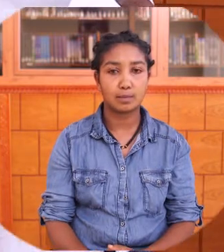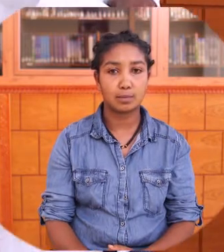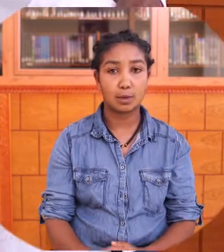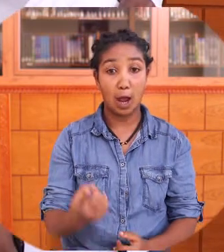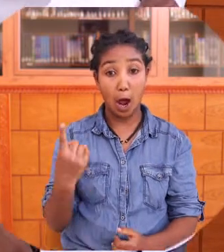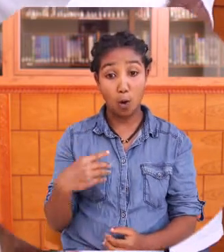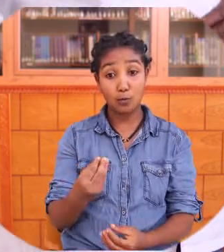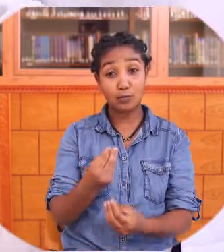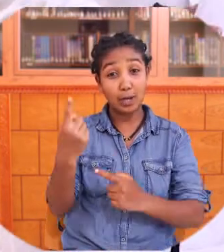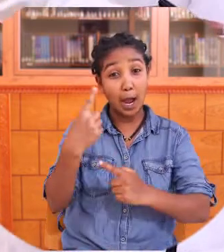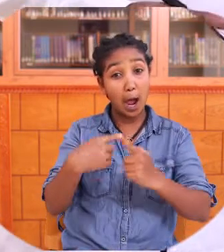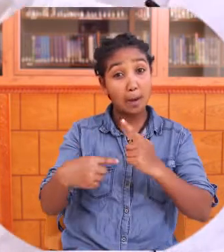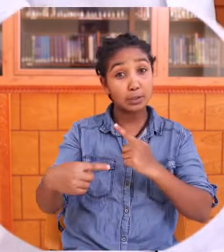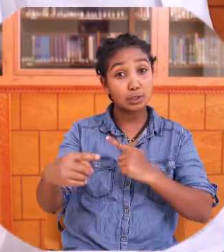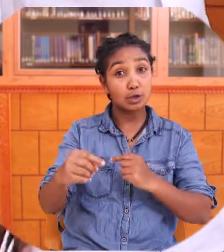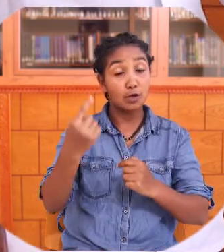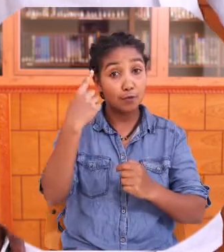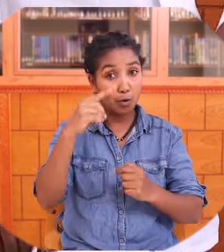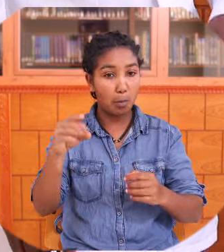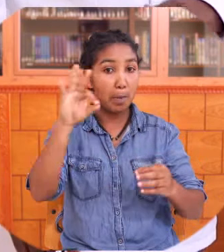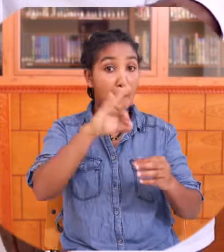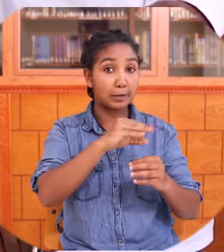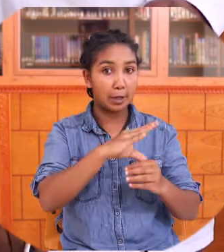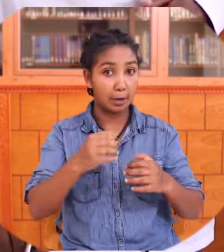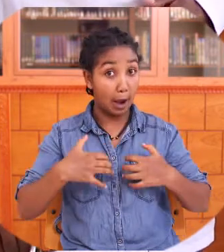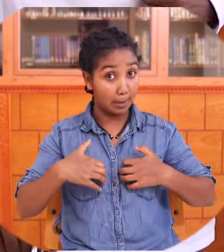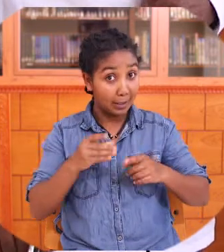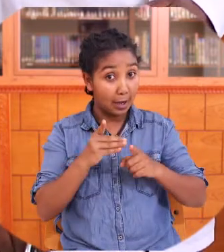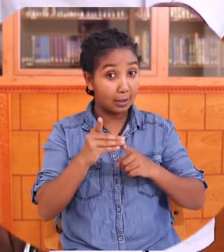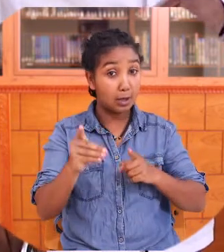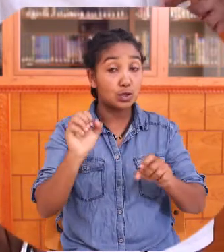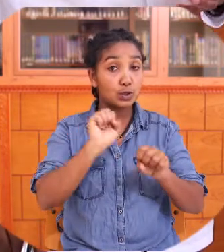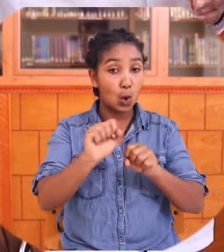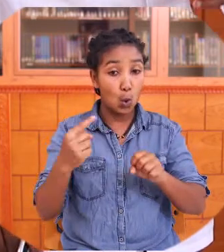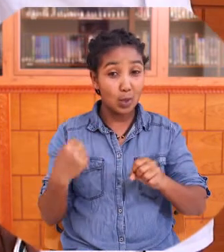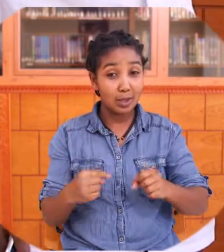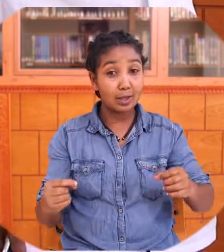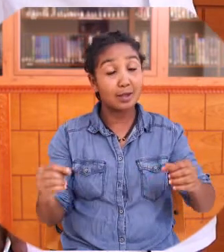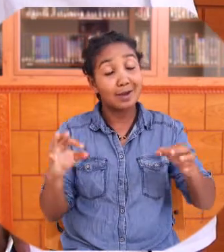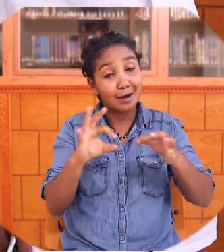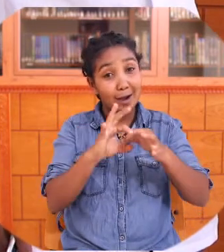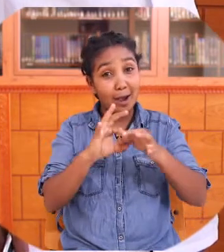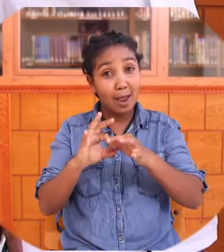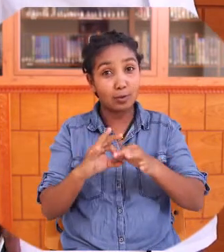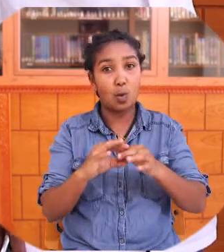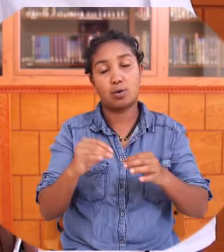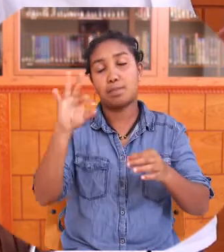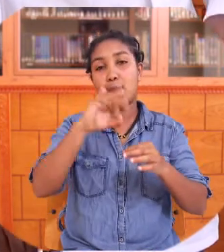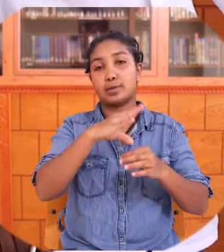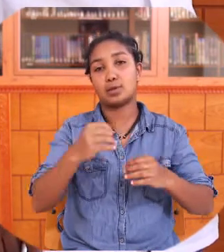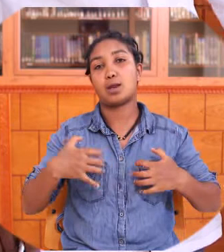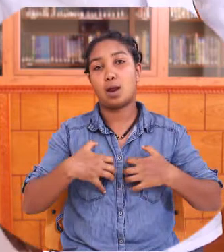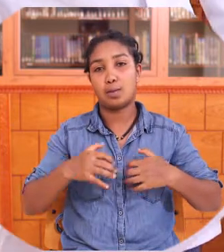Our food comes actually from plants and animals directly. So we rely, our life is relying on plants and